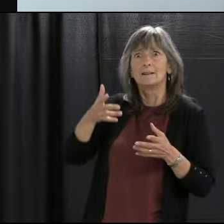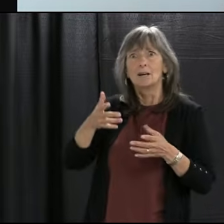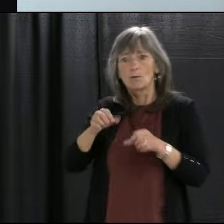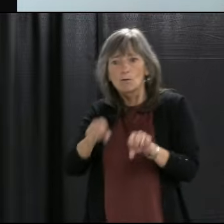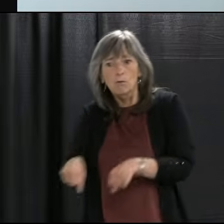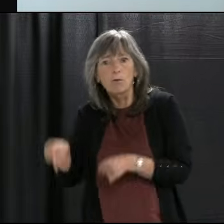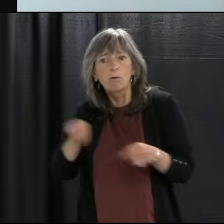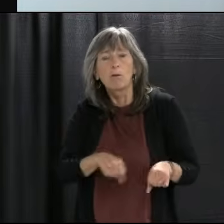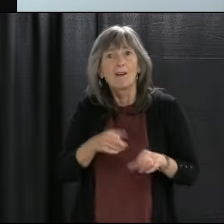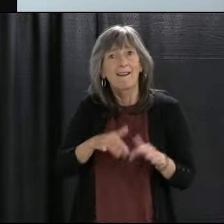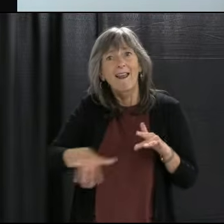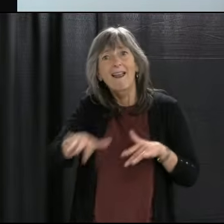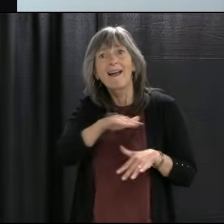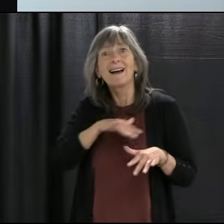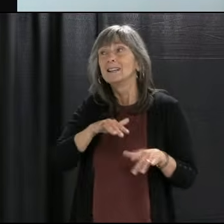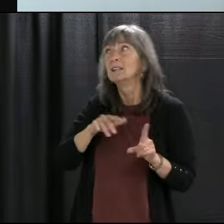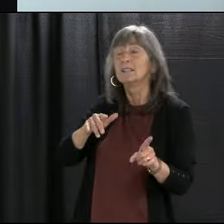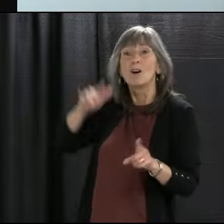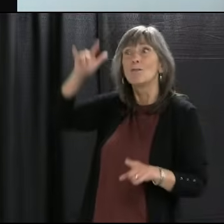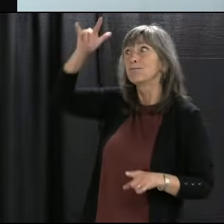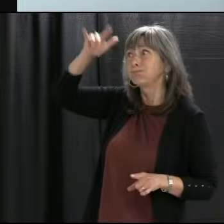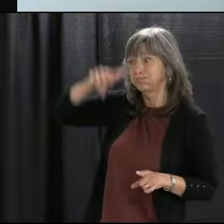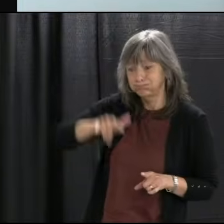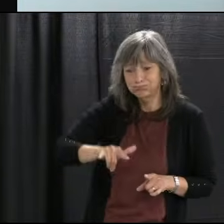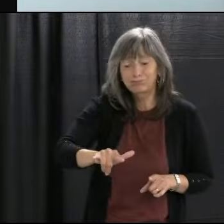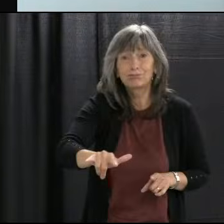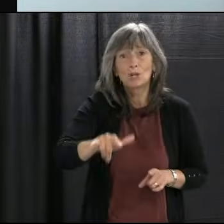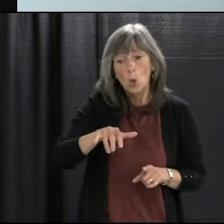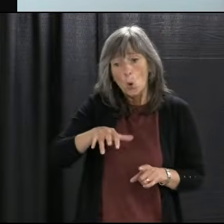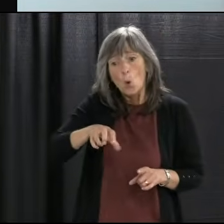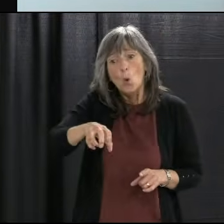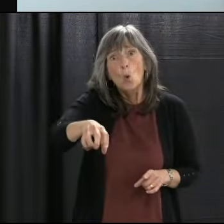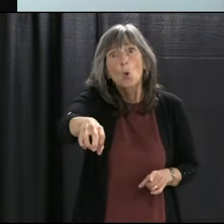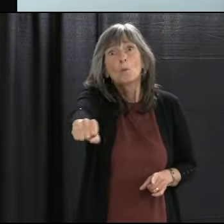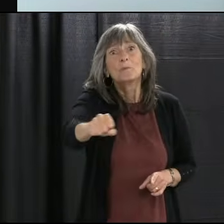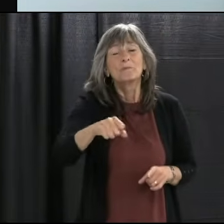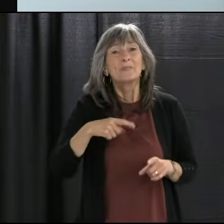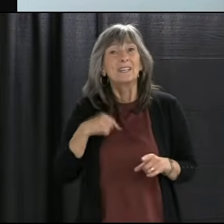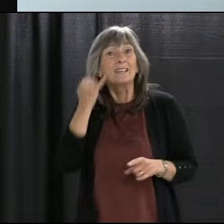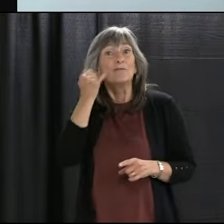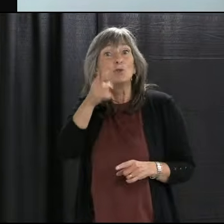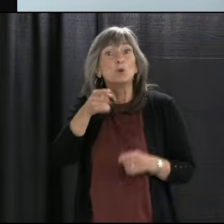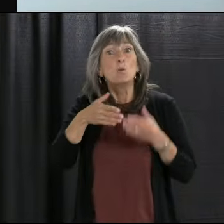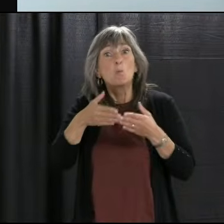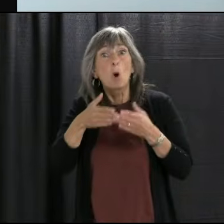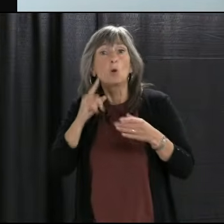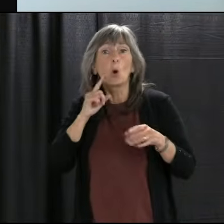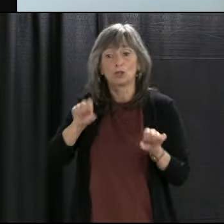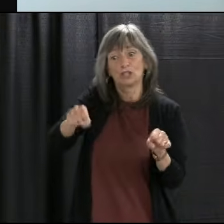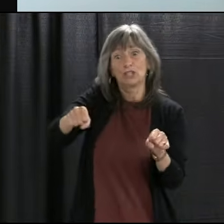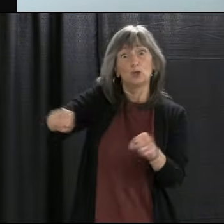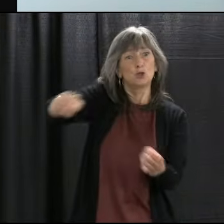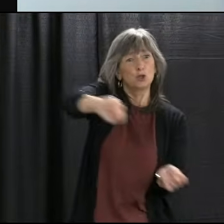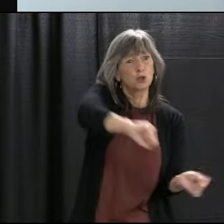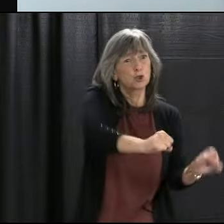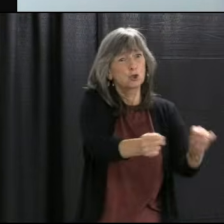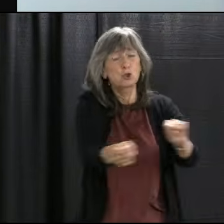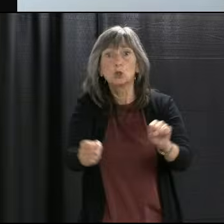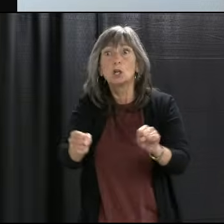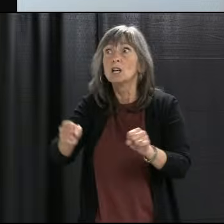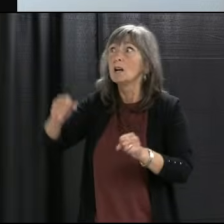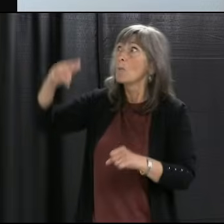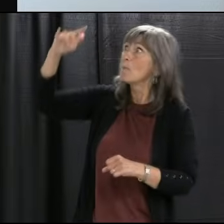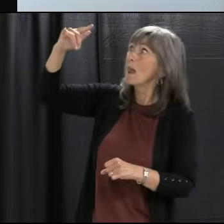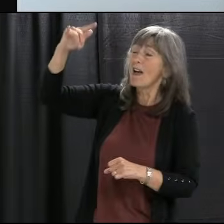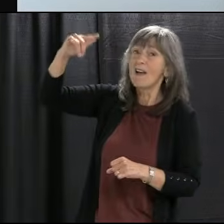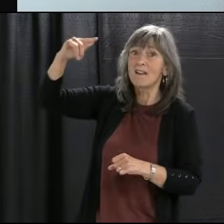don't want to encounter a 415 at high speed on a Sea-Doo. You will not fare well. Nobody will. Drones, if they're